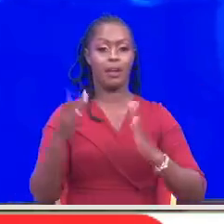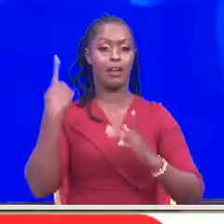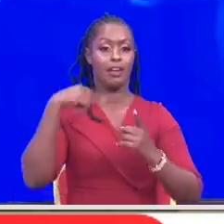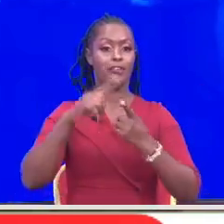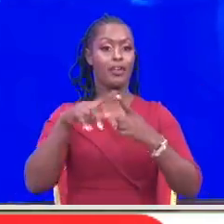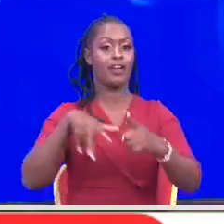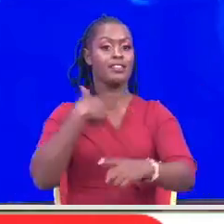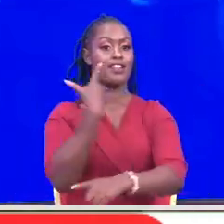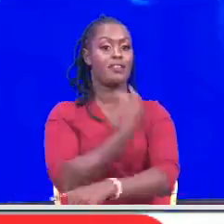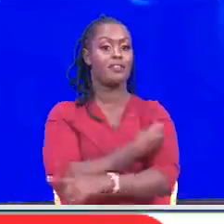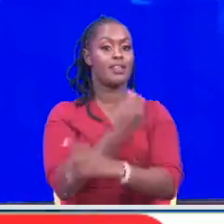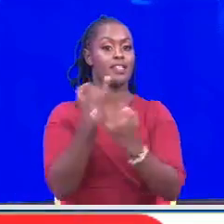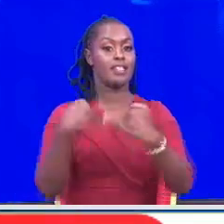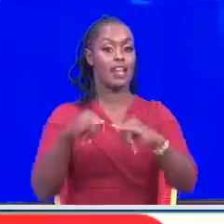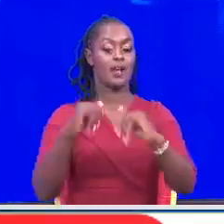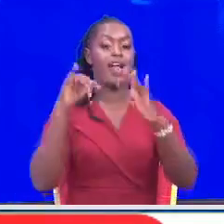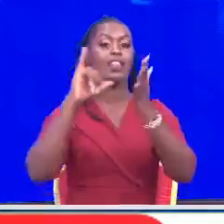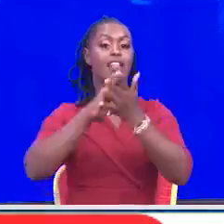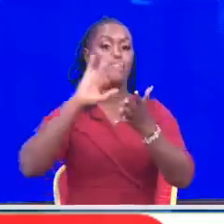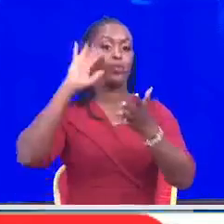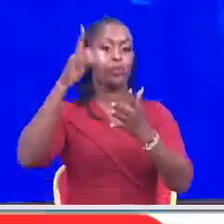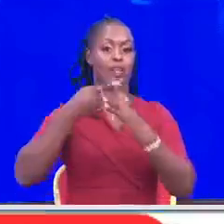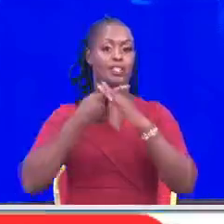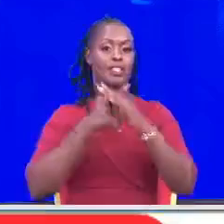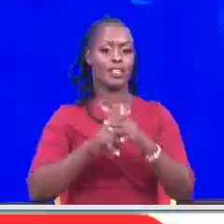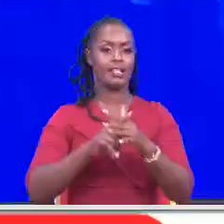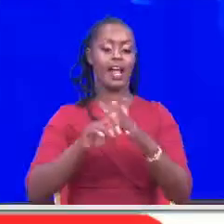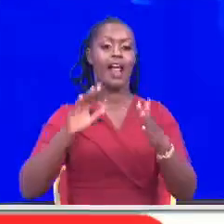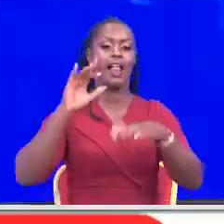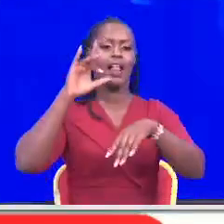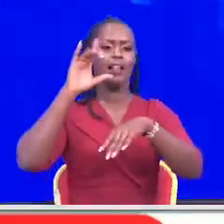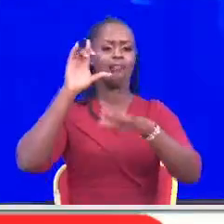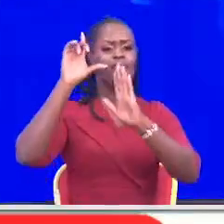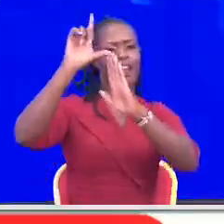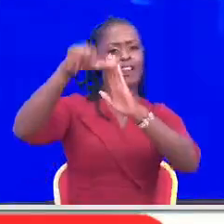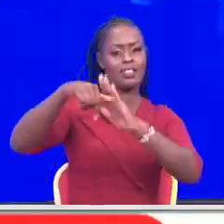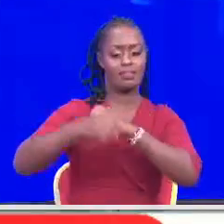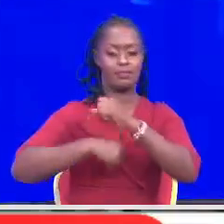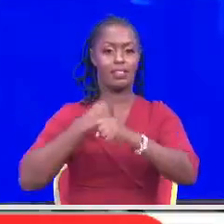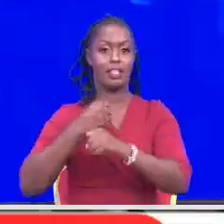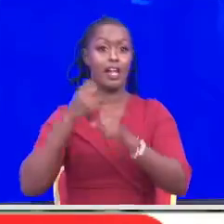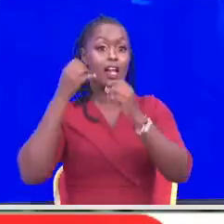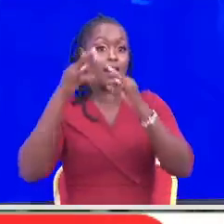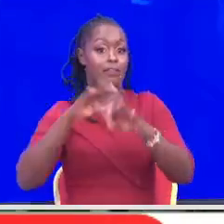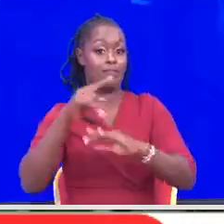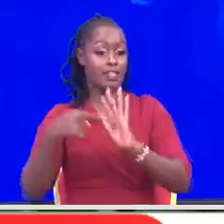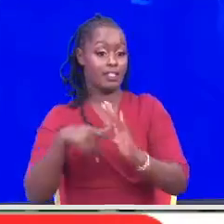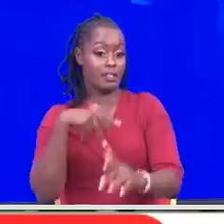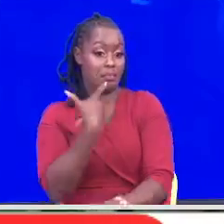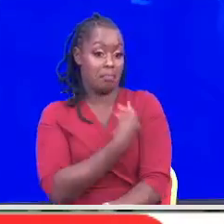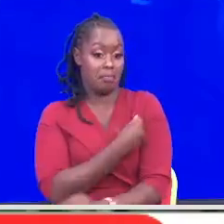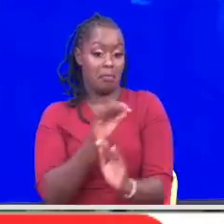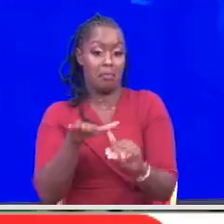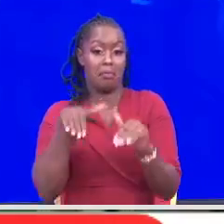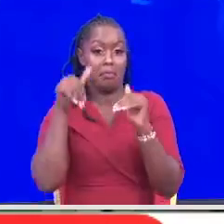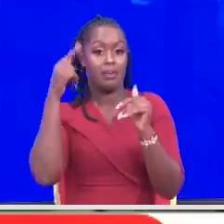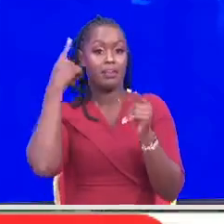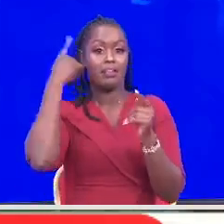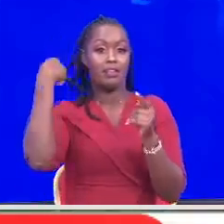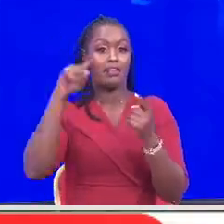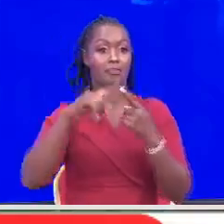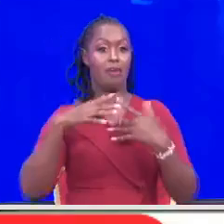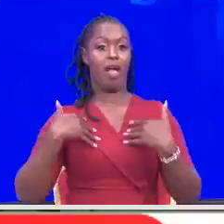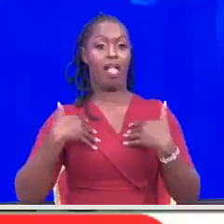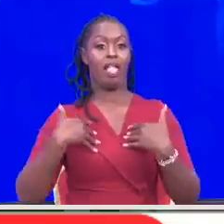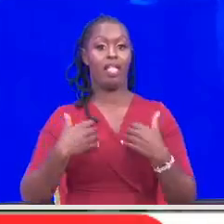vaccine trial set to commence late this year. If this vaccine is the much-awaited magic bullet in the cure for